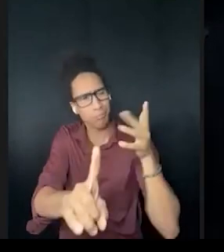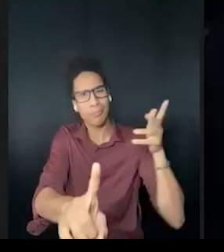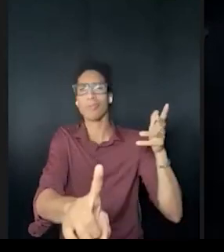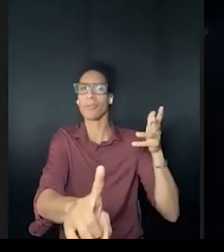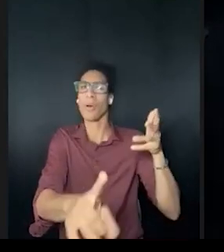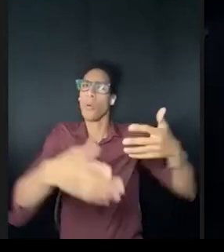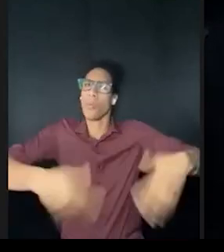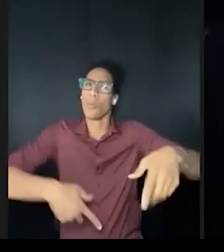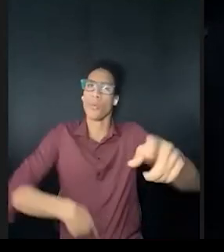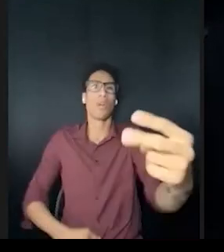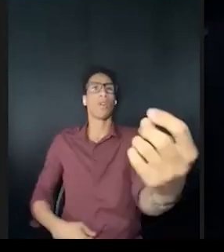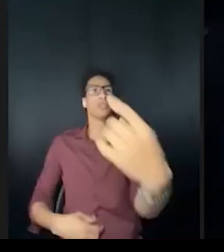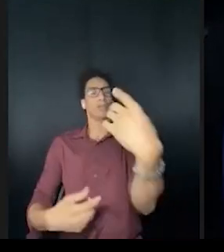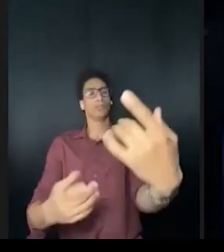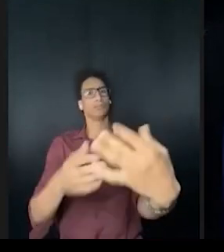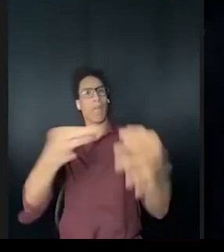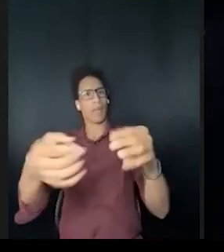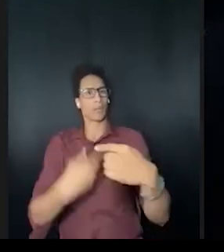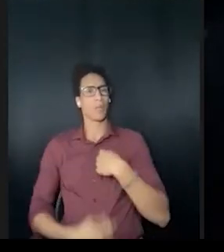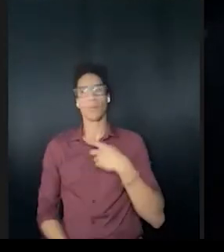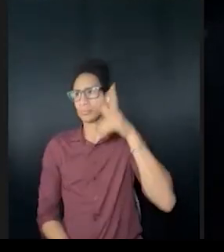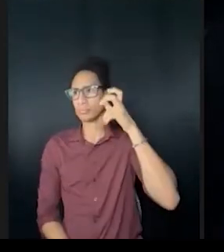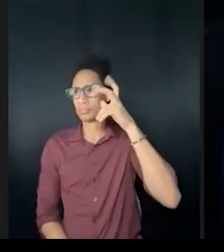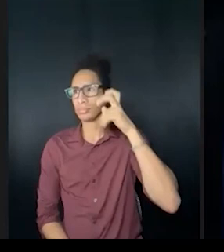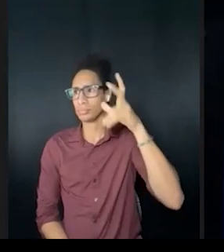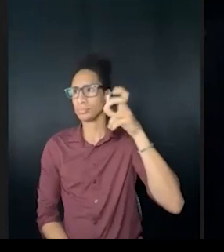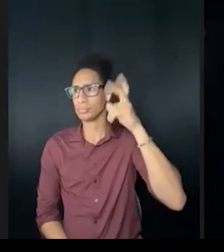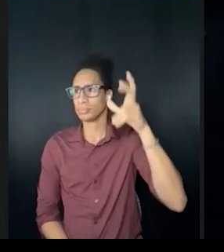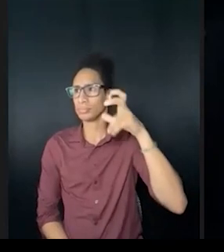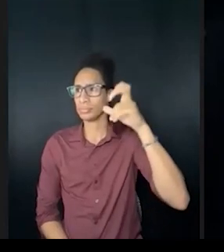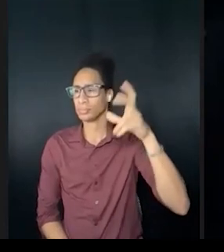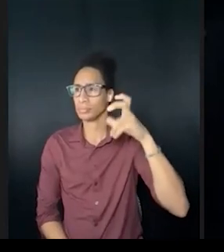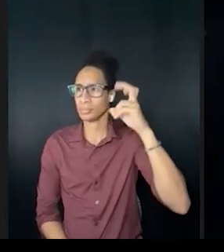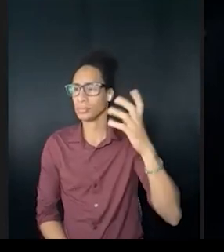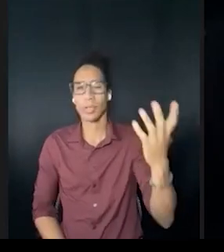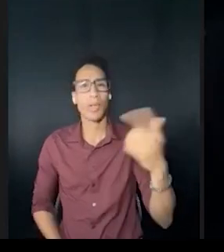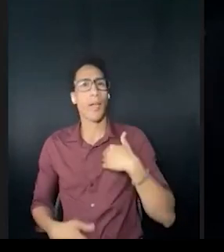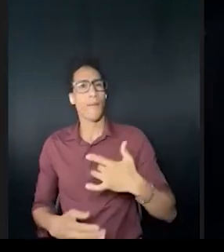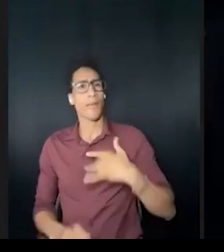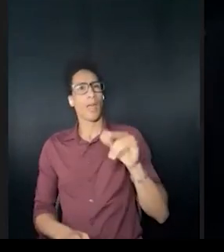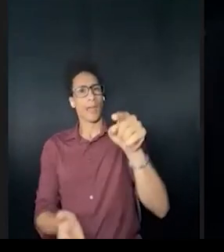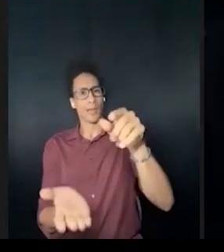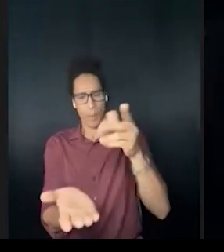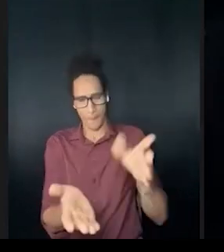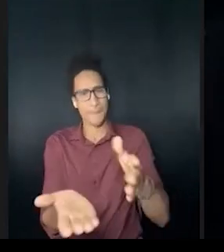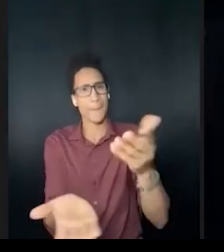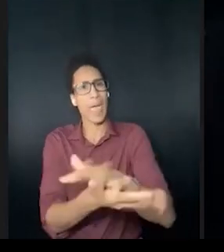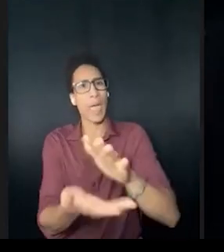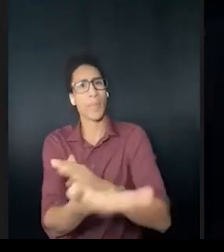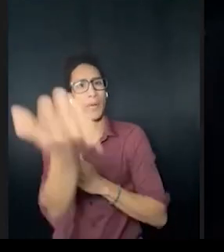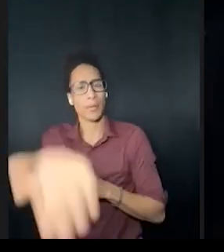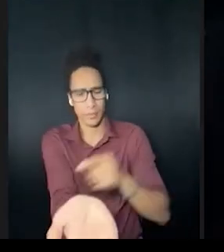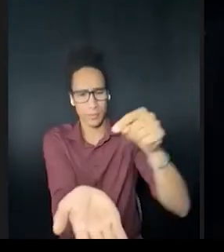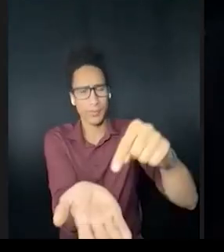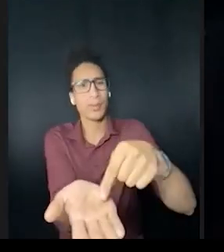there was really very little room for who I was, and like they didn't know me at all. And I was sitting before strangers who haven't gotten to know me for